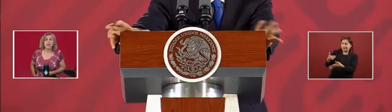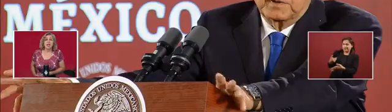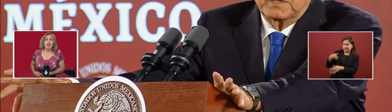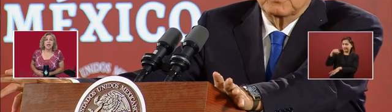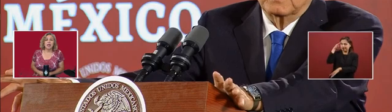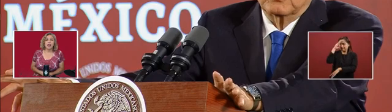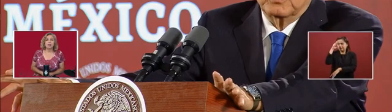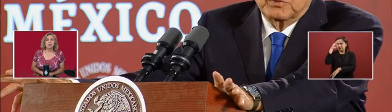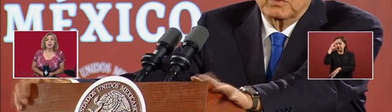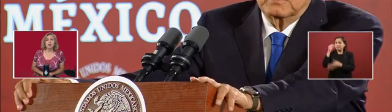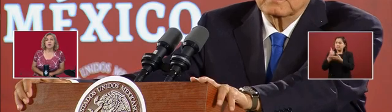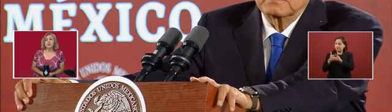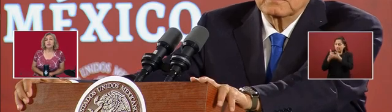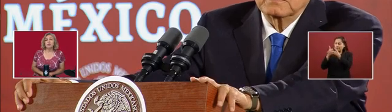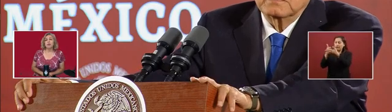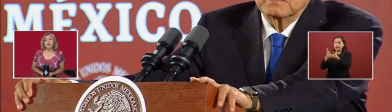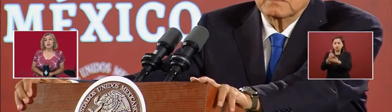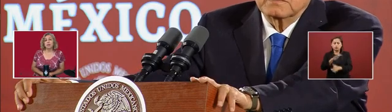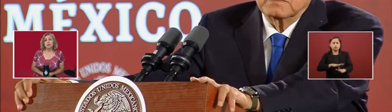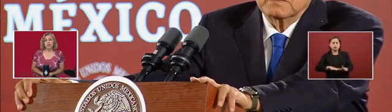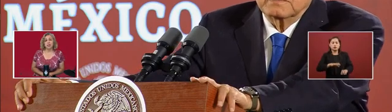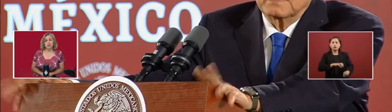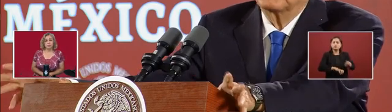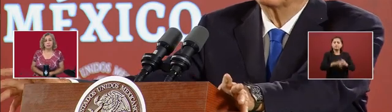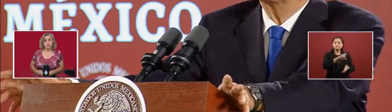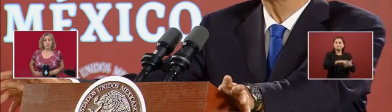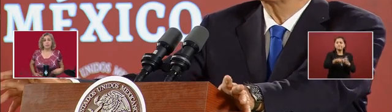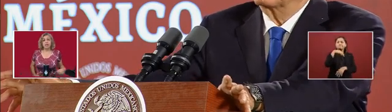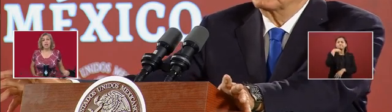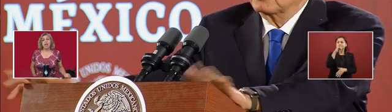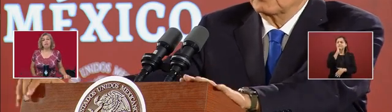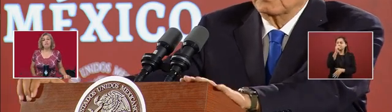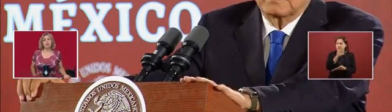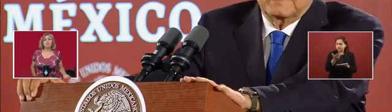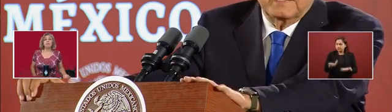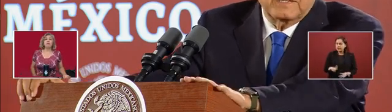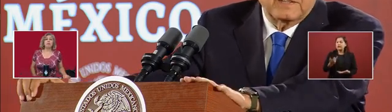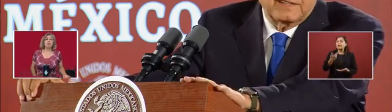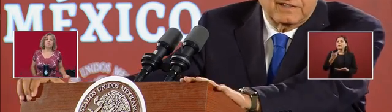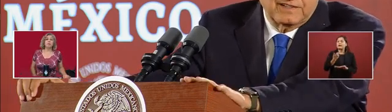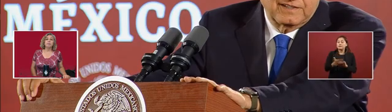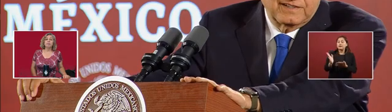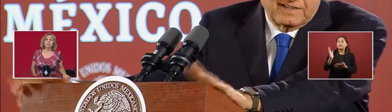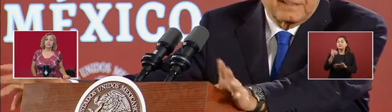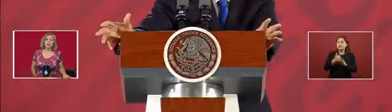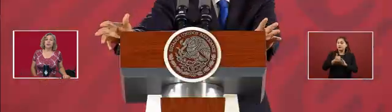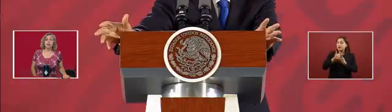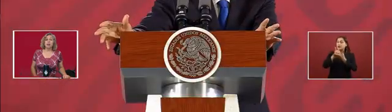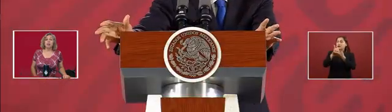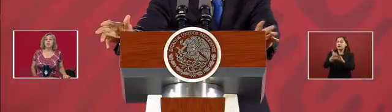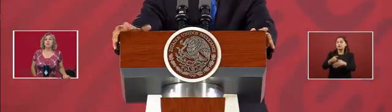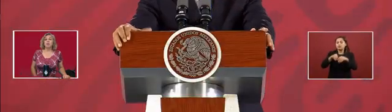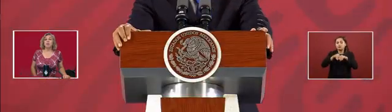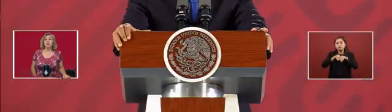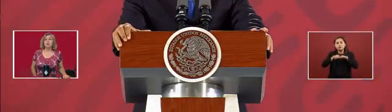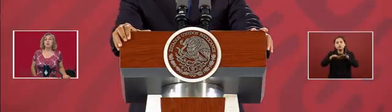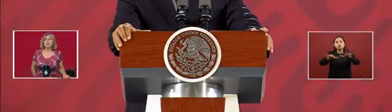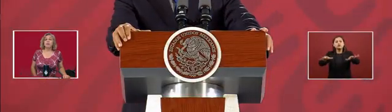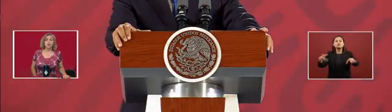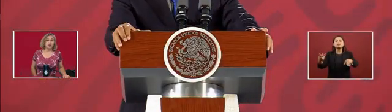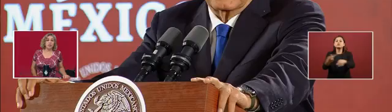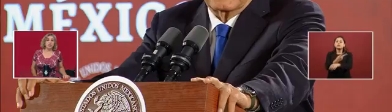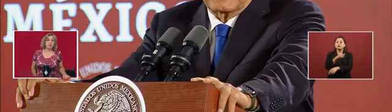to inform in a documented manner what is happening and to